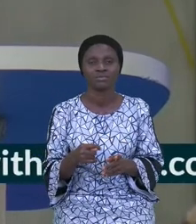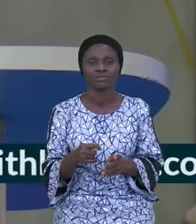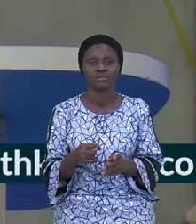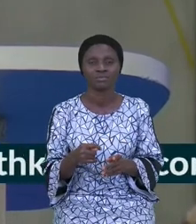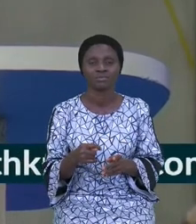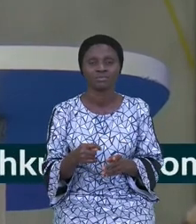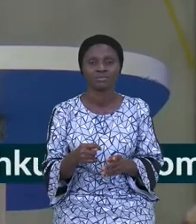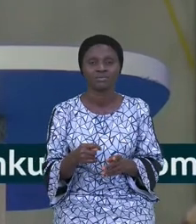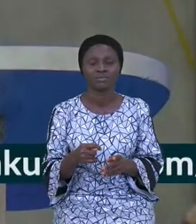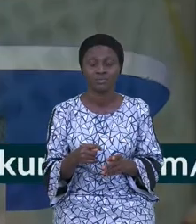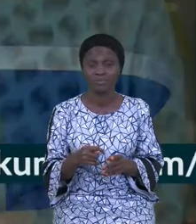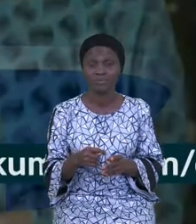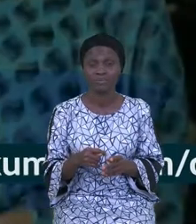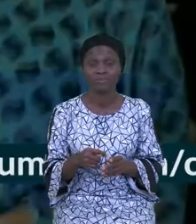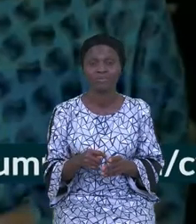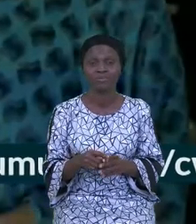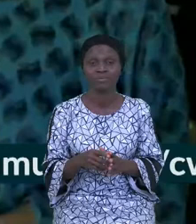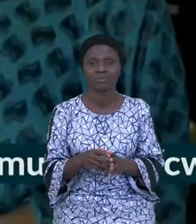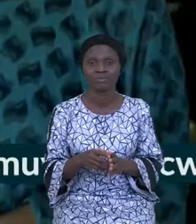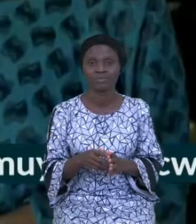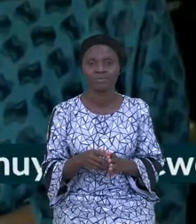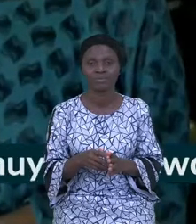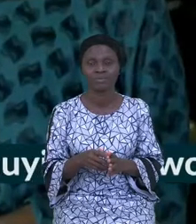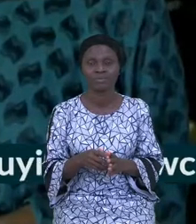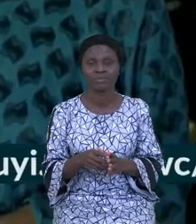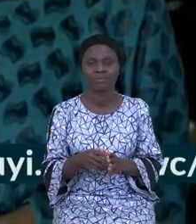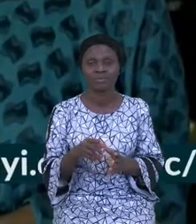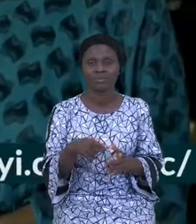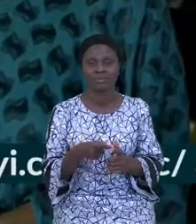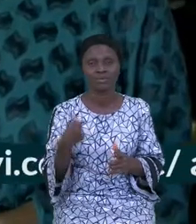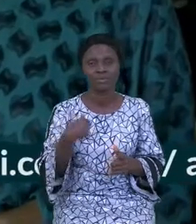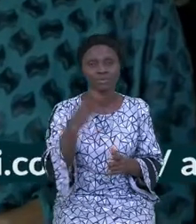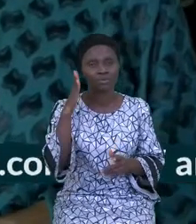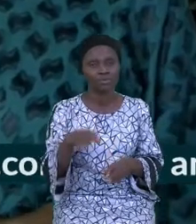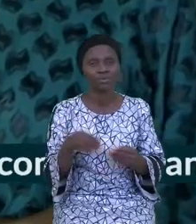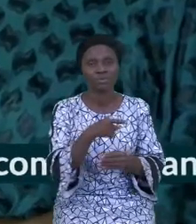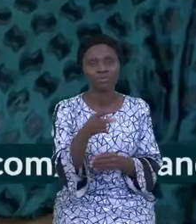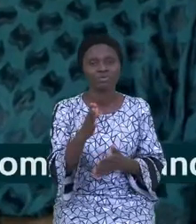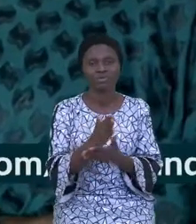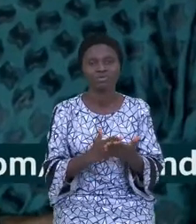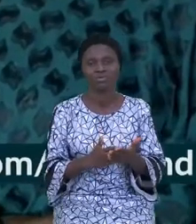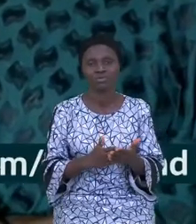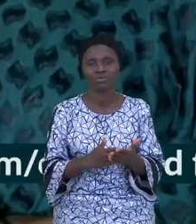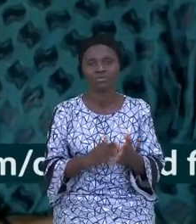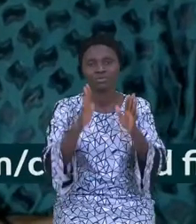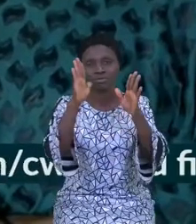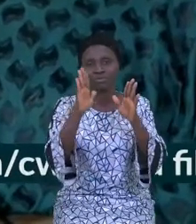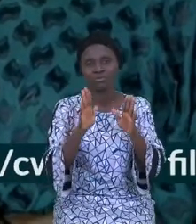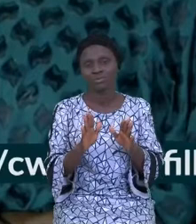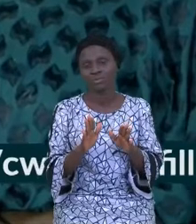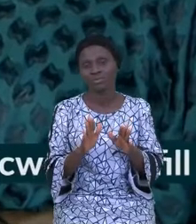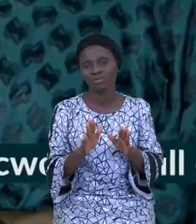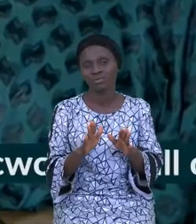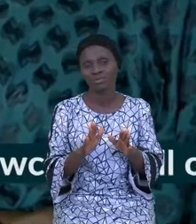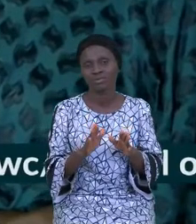will give you some wonderful packages that have been packed for you from